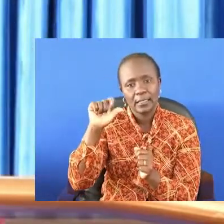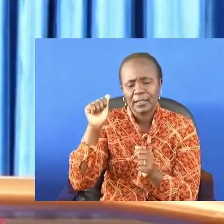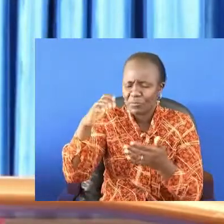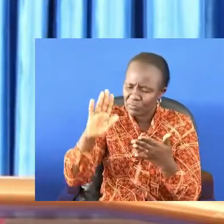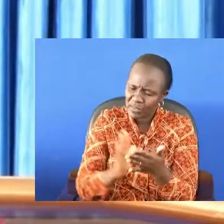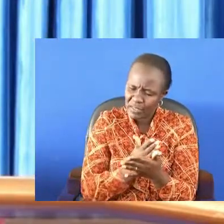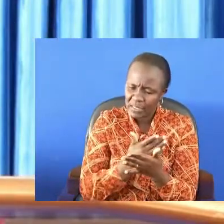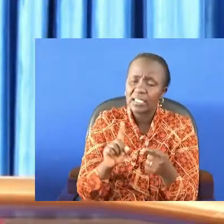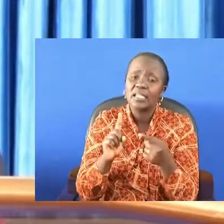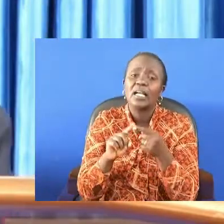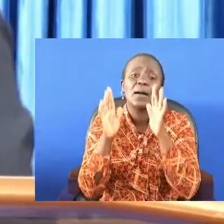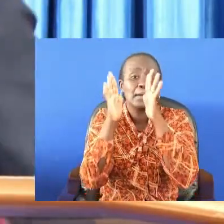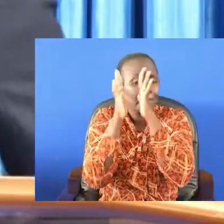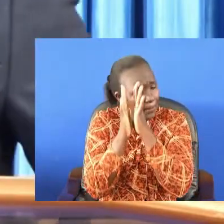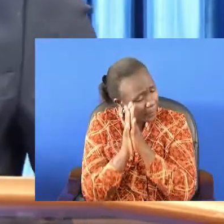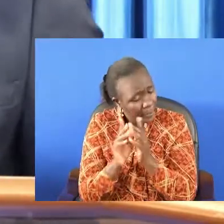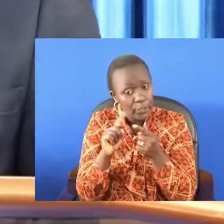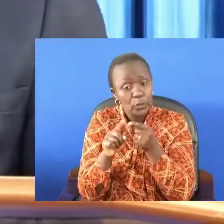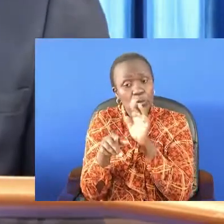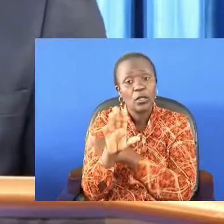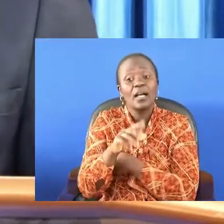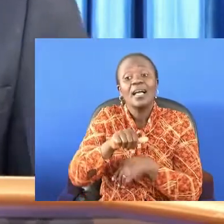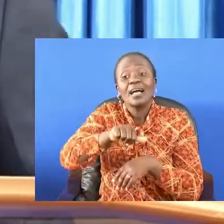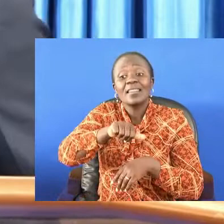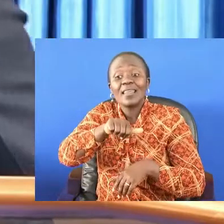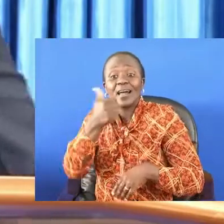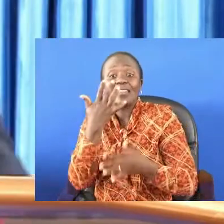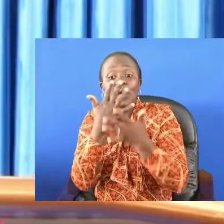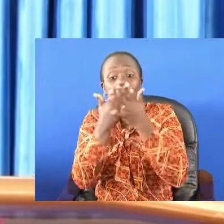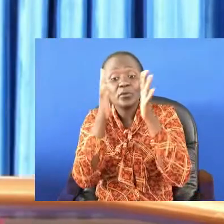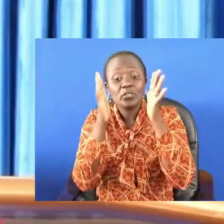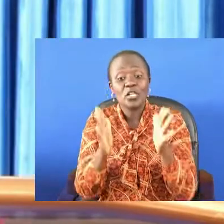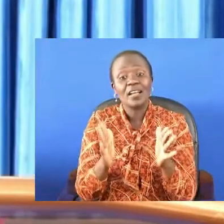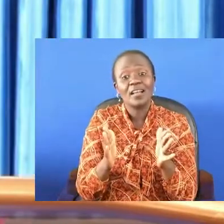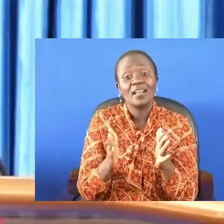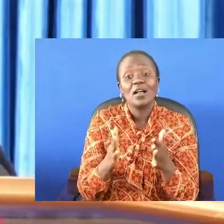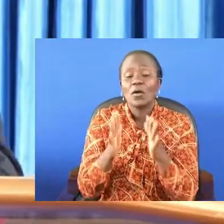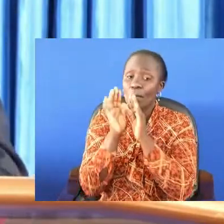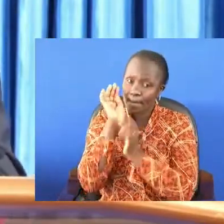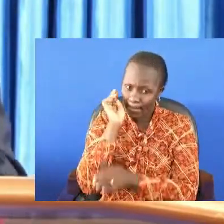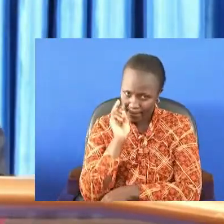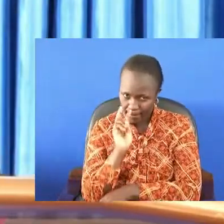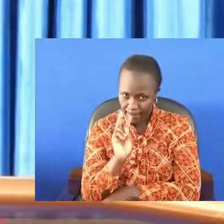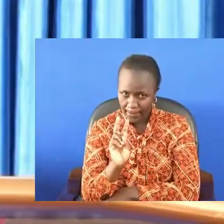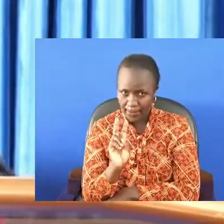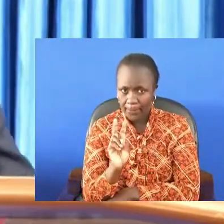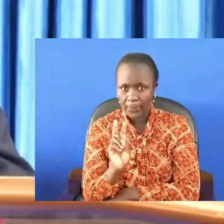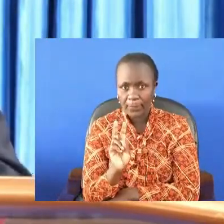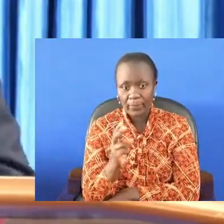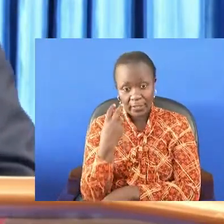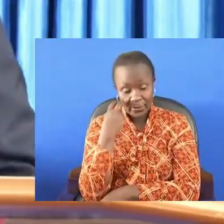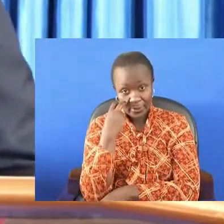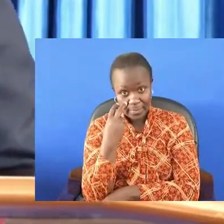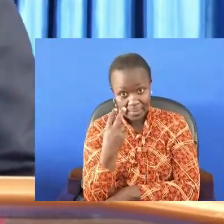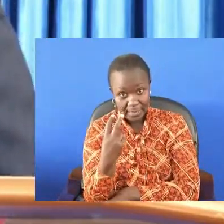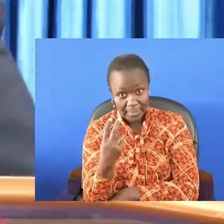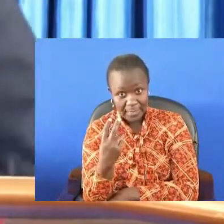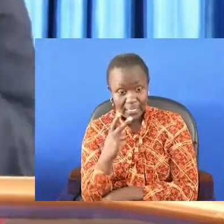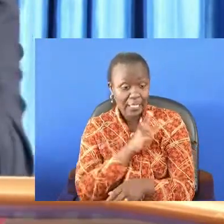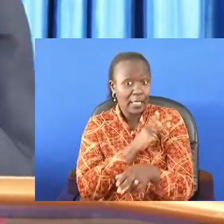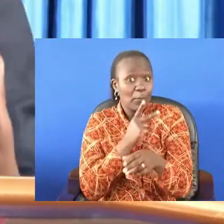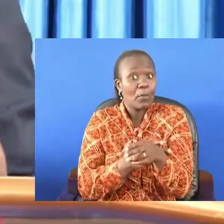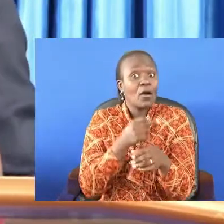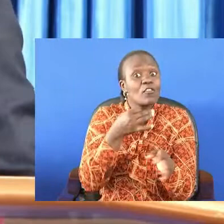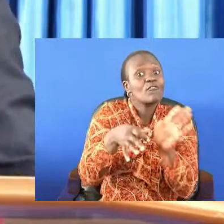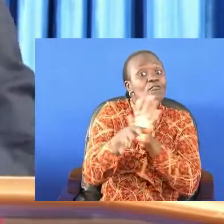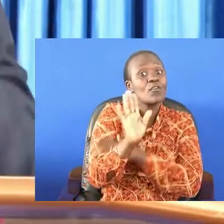God, and the other prisoners were watching. I have said the first thing that will cause one to see the power